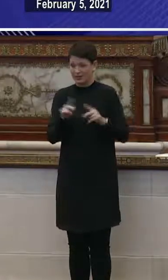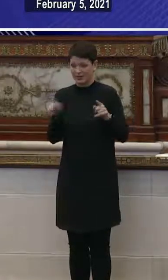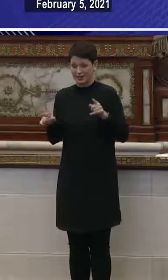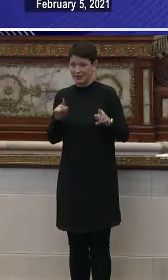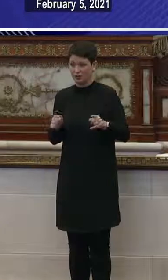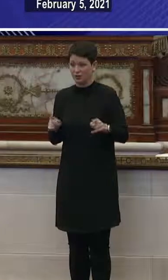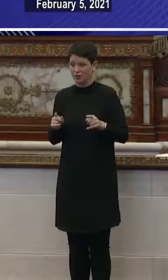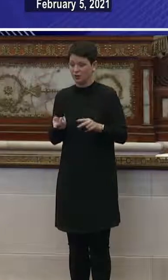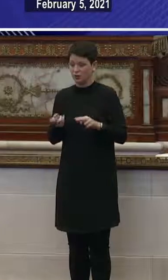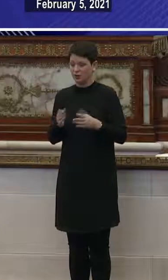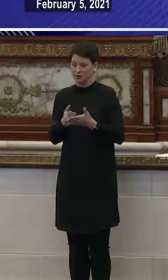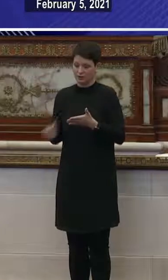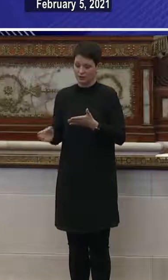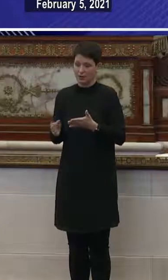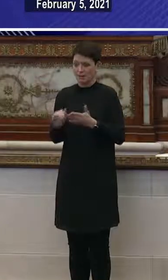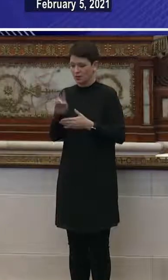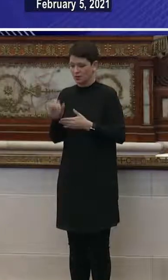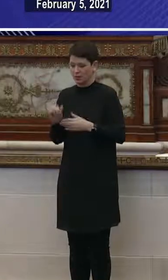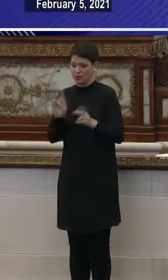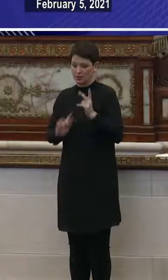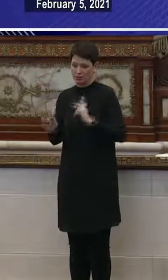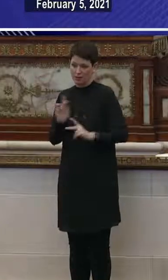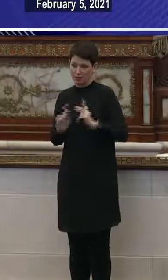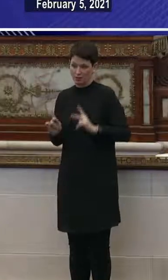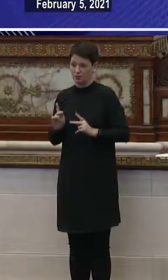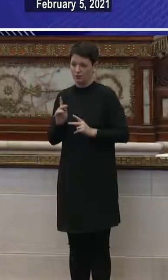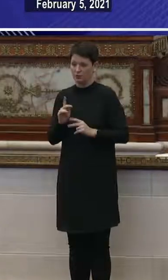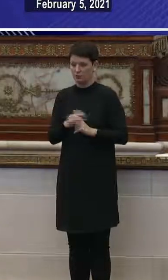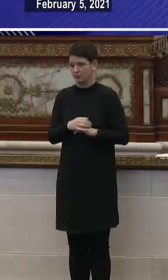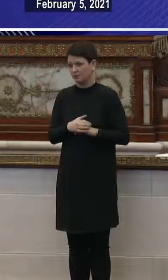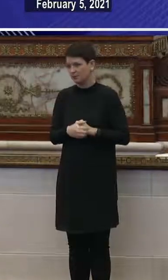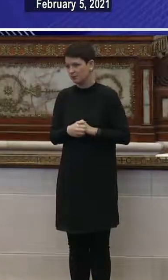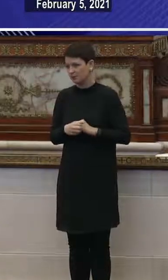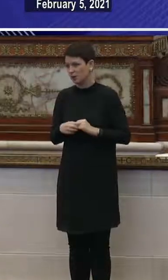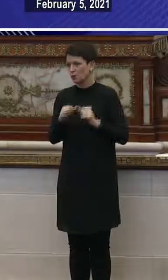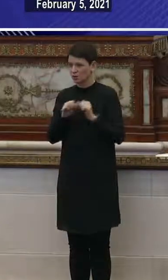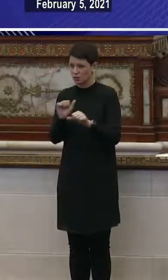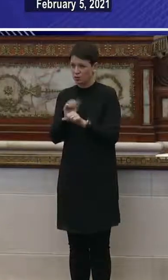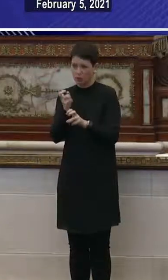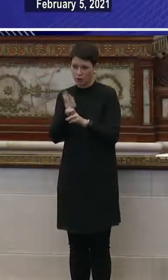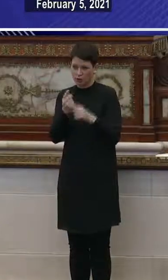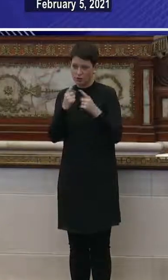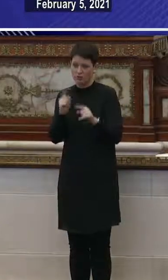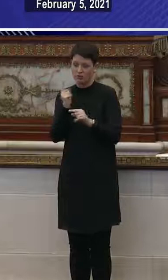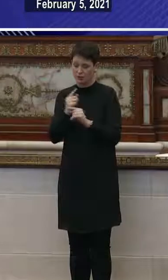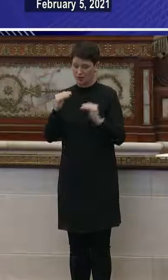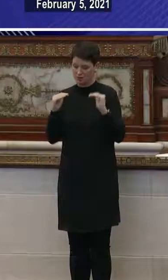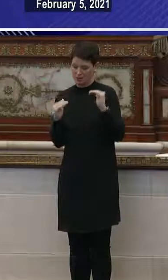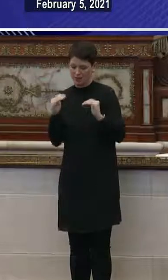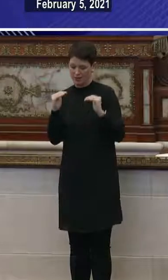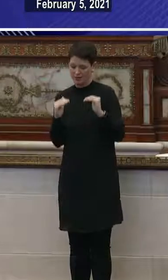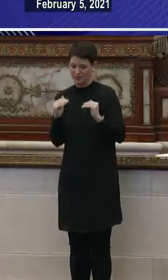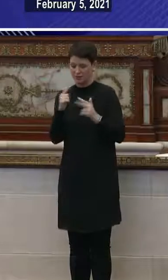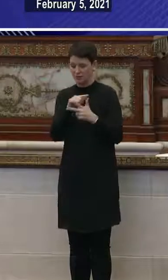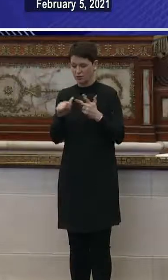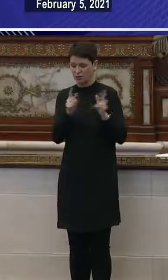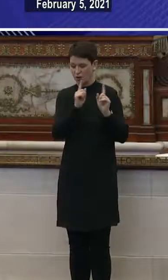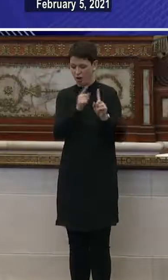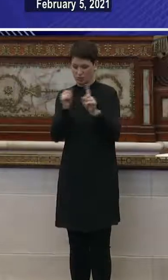of African American and other minority persons who get vaccinated. We will continue to work hard to achieve the right balance of these three